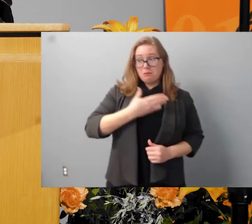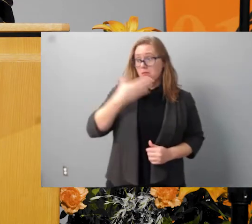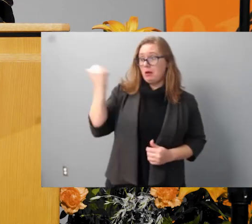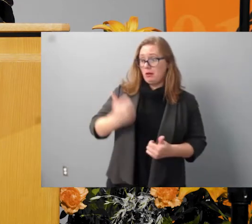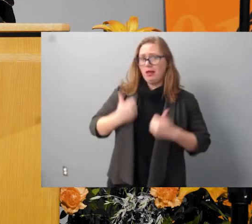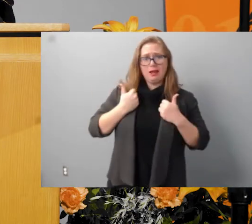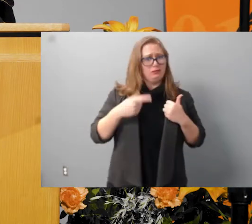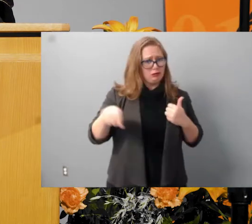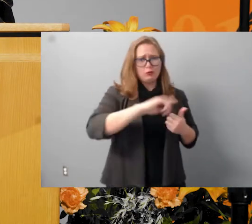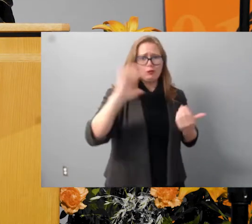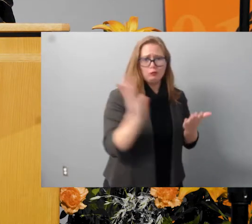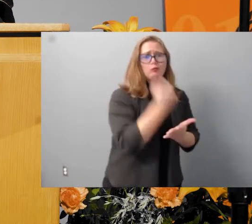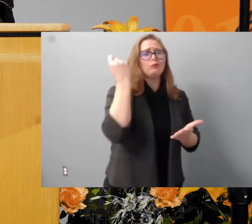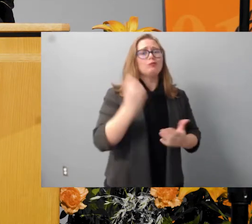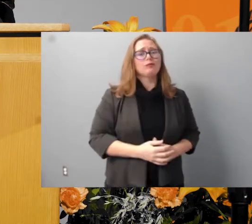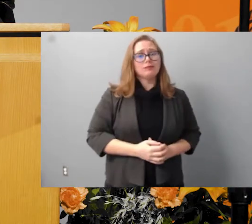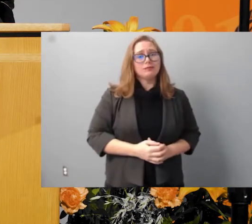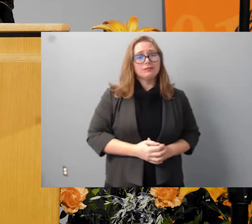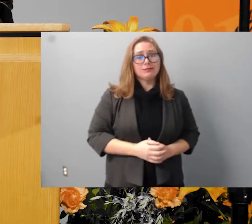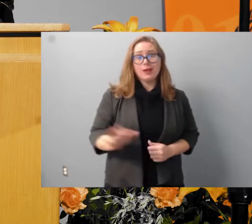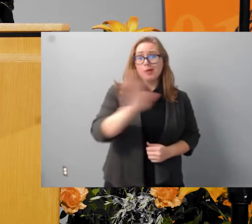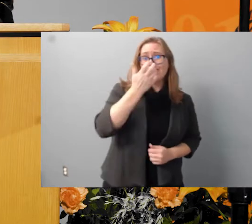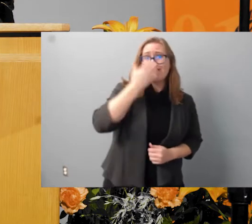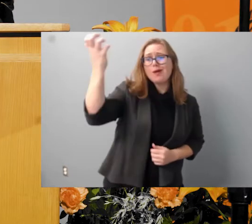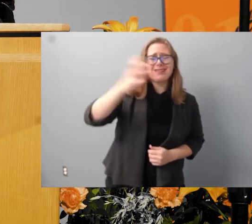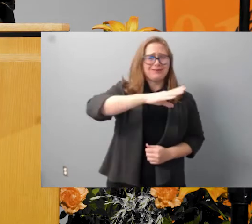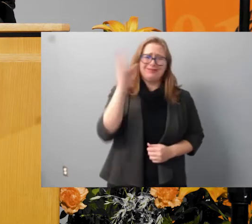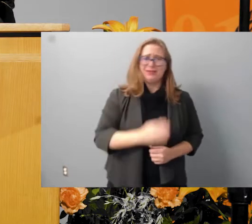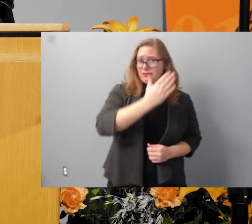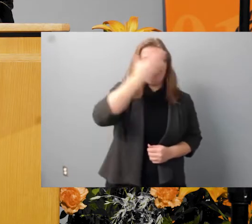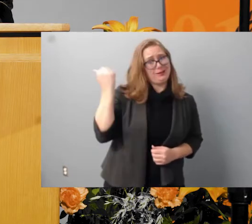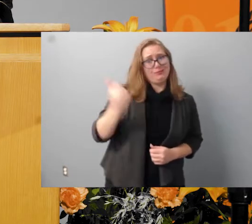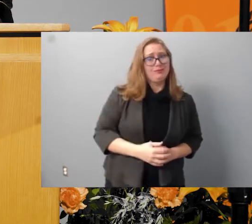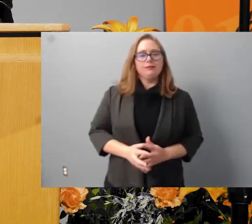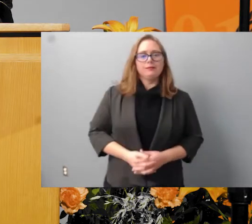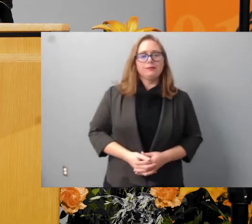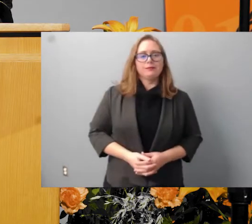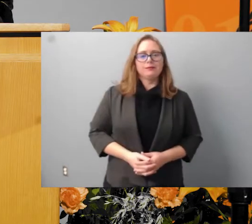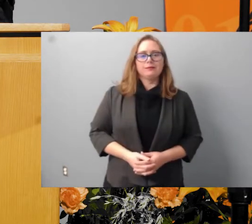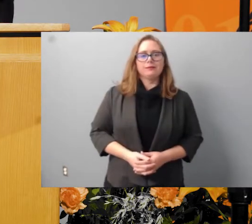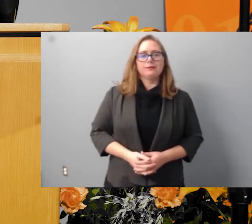that better life. And never forget your roar.